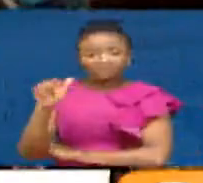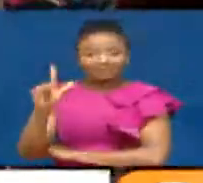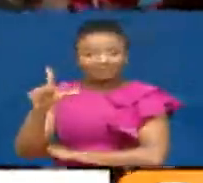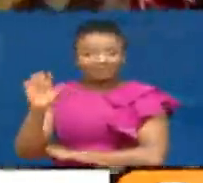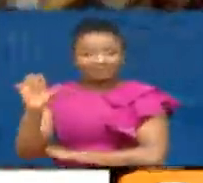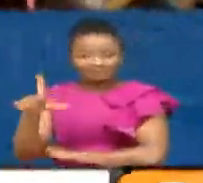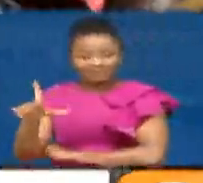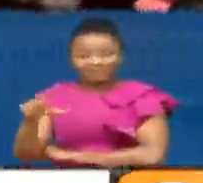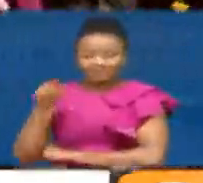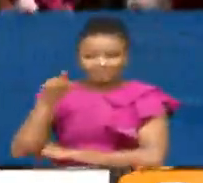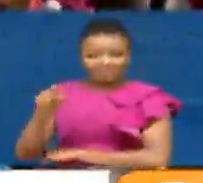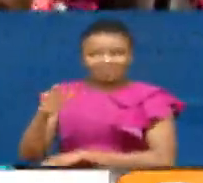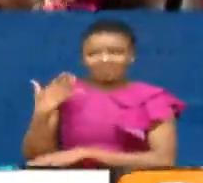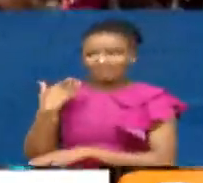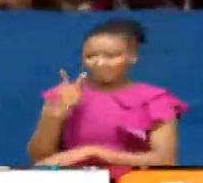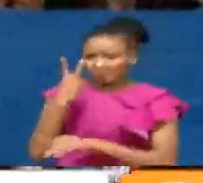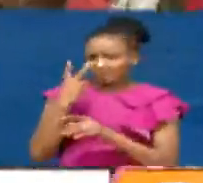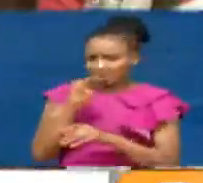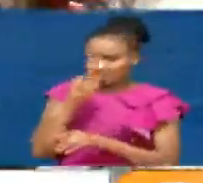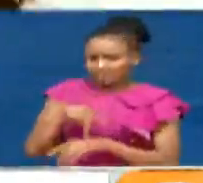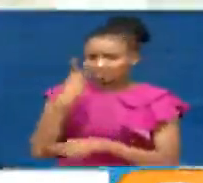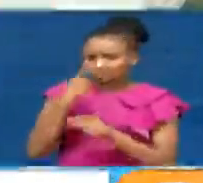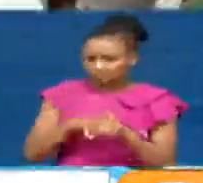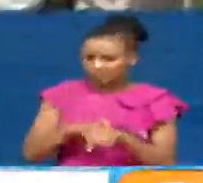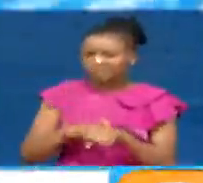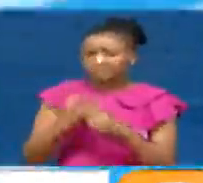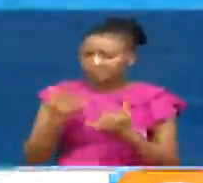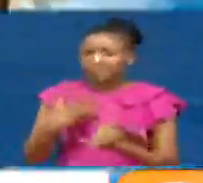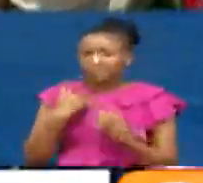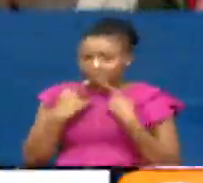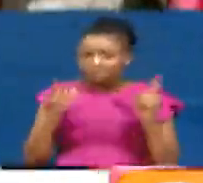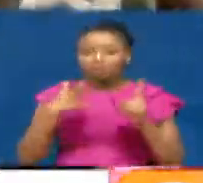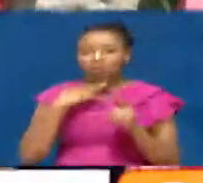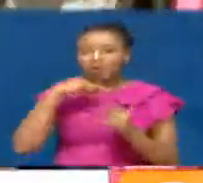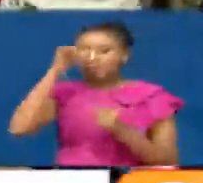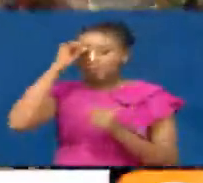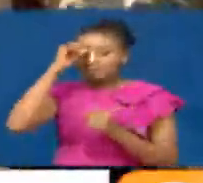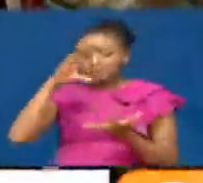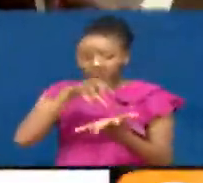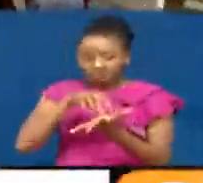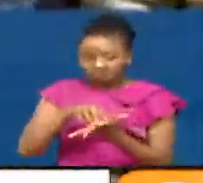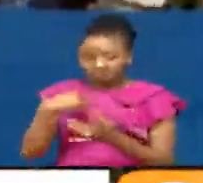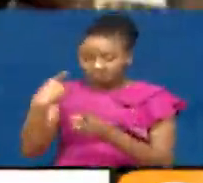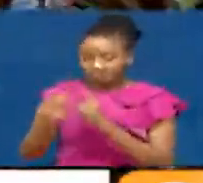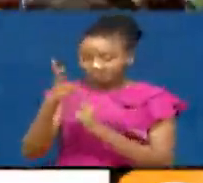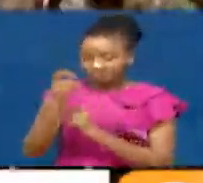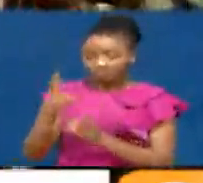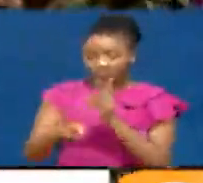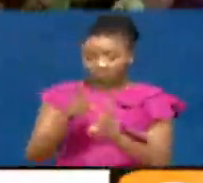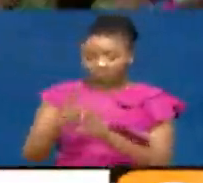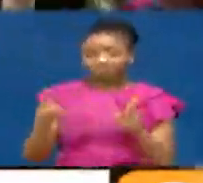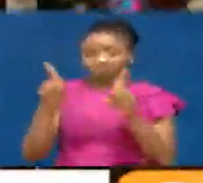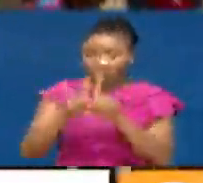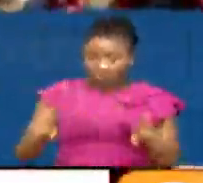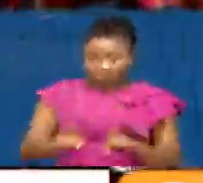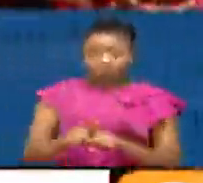The two-term Member of Parliament officially announcing his intention to run for the gubernatorial office in 2022, at the same